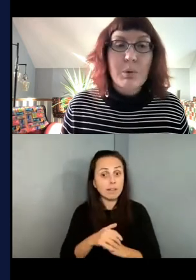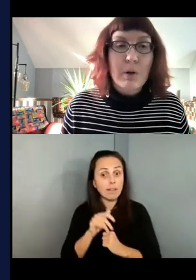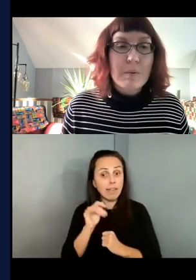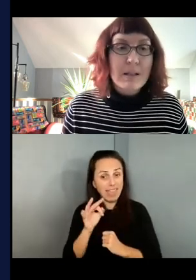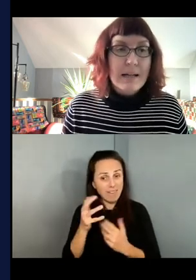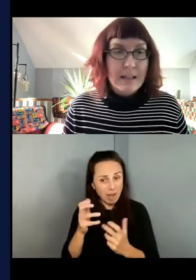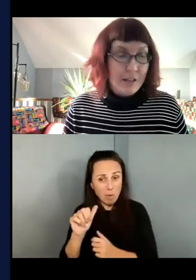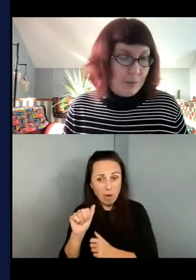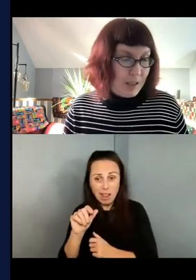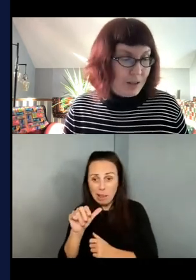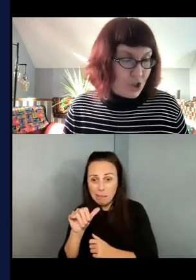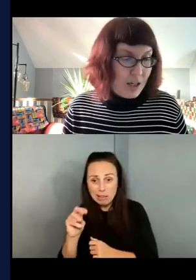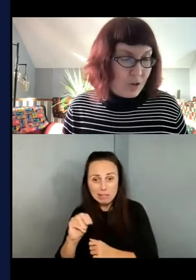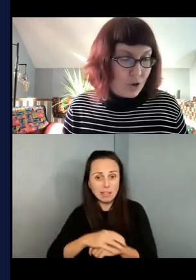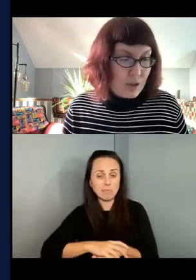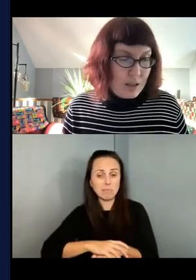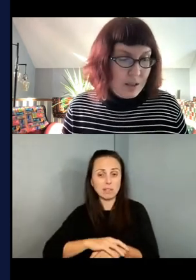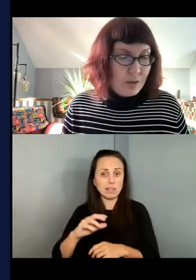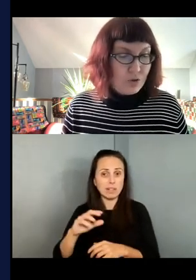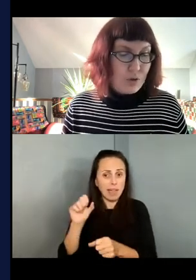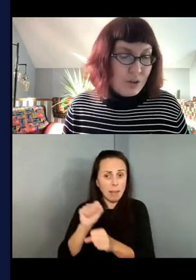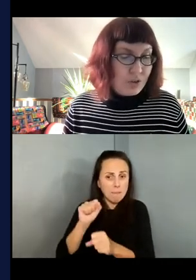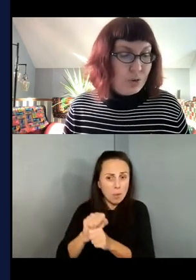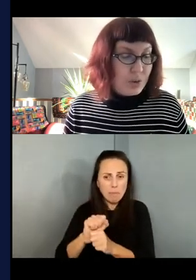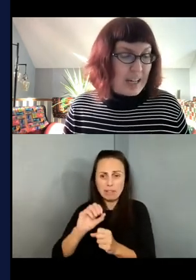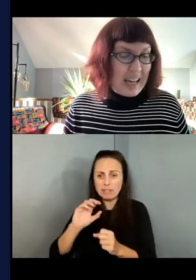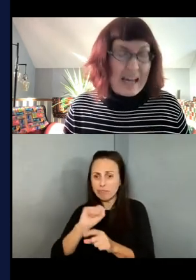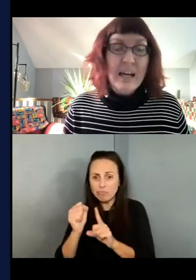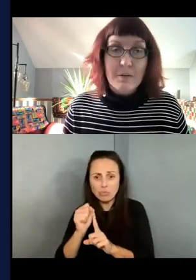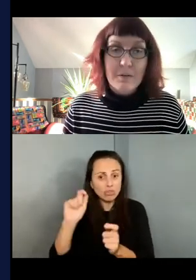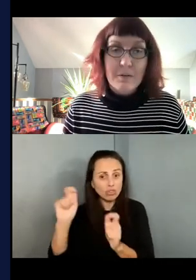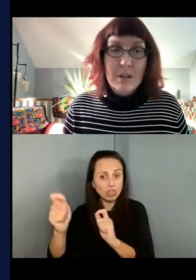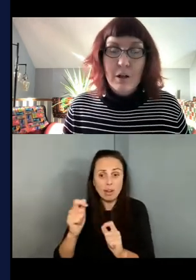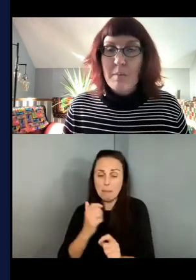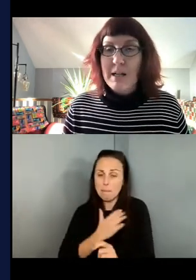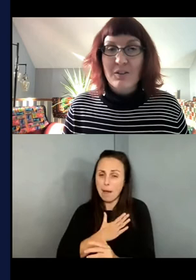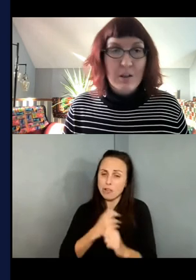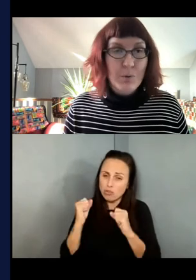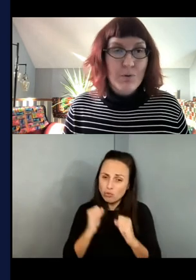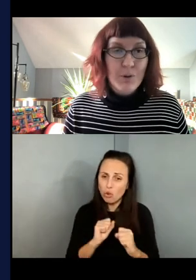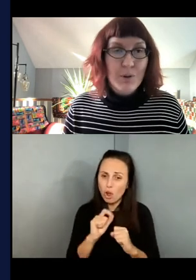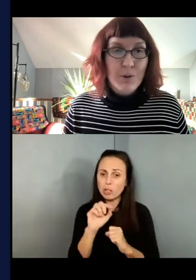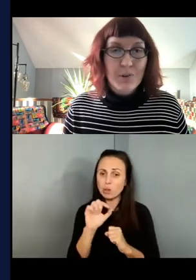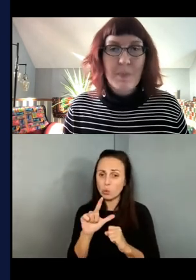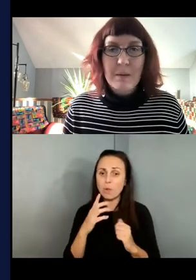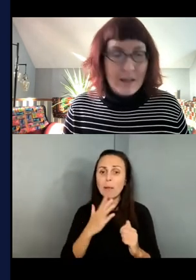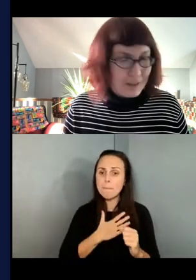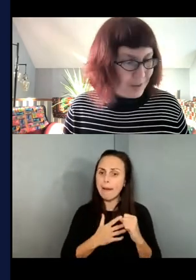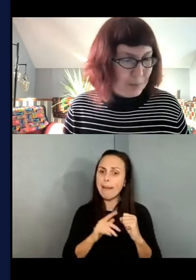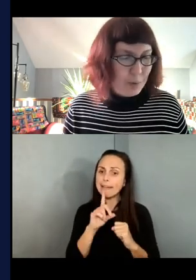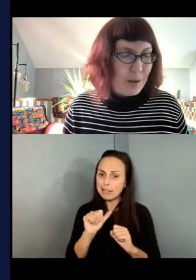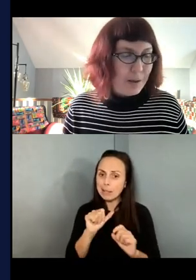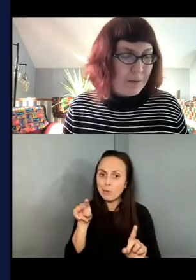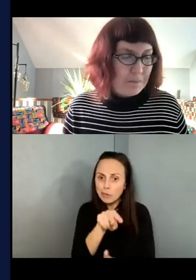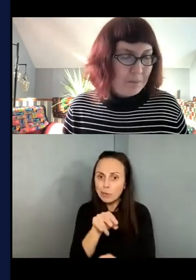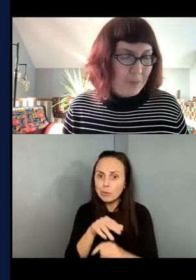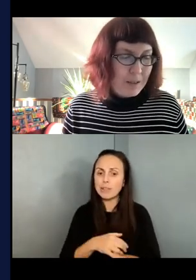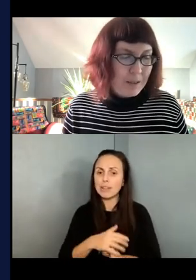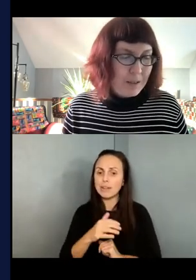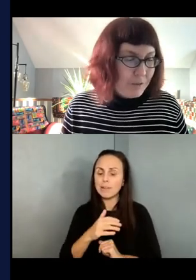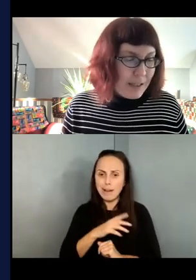precarious employment in academia to change, the strongest tools I have are my disabled voice and my disabled